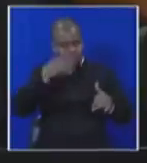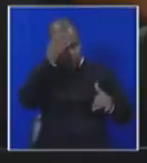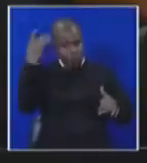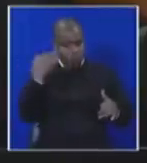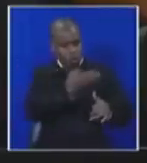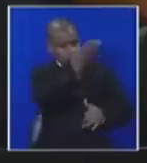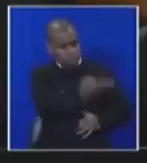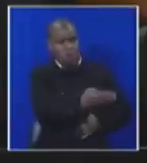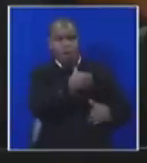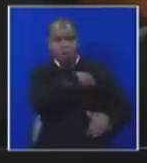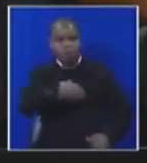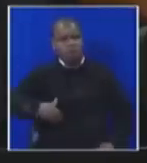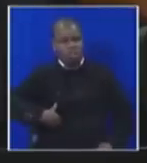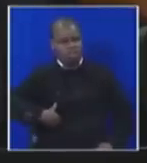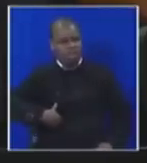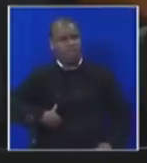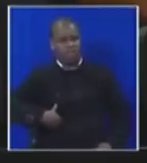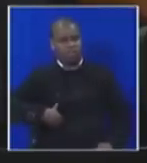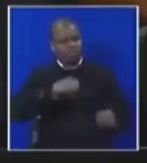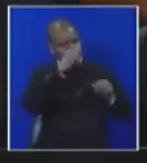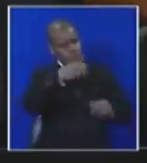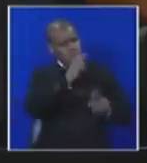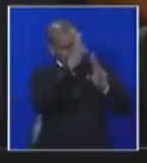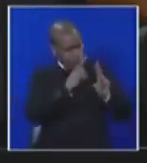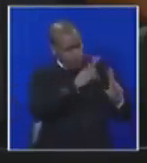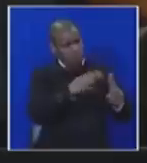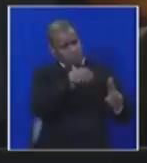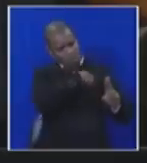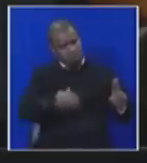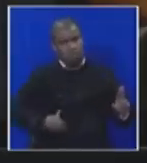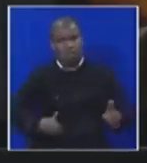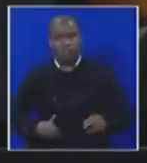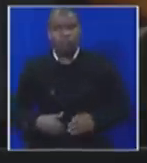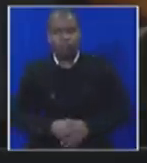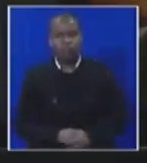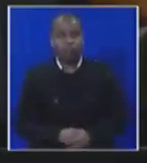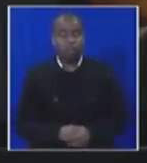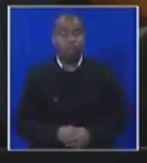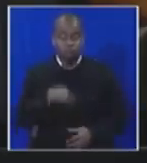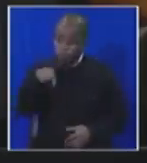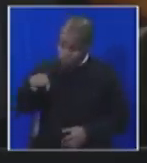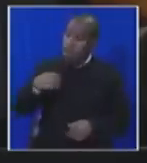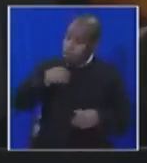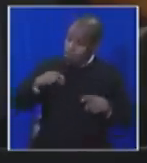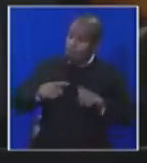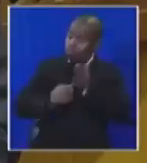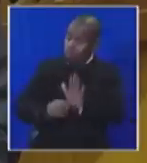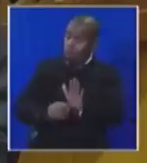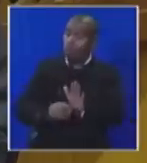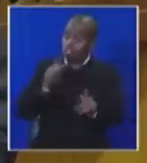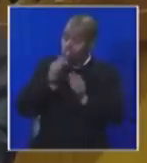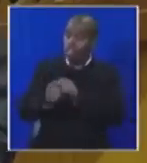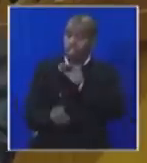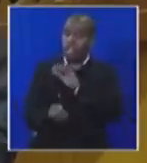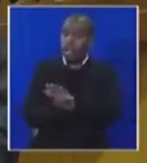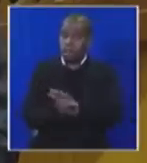Go ahead, Honourable Member. It's the President. He's right. Yes, iyandikhuthaza loo nto because it shows that change does happen. Since